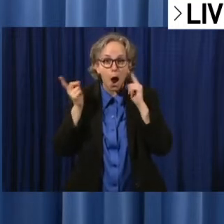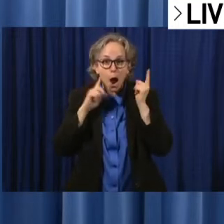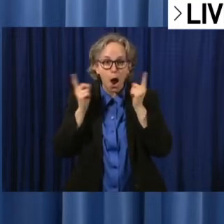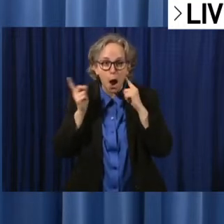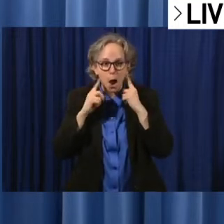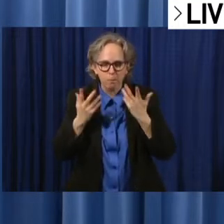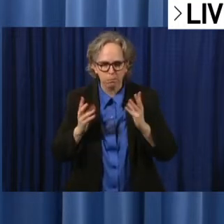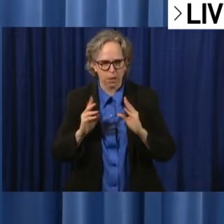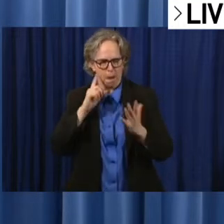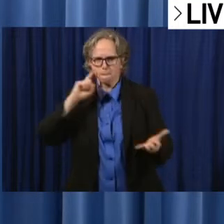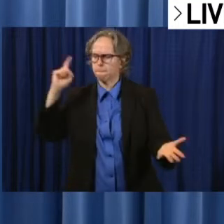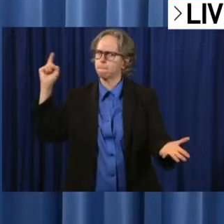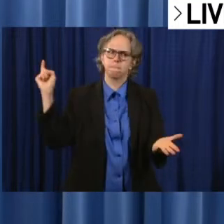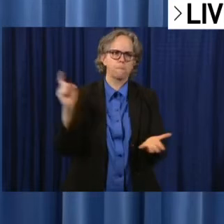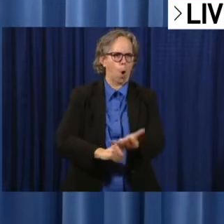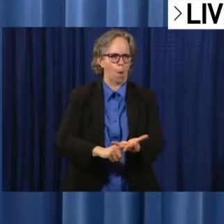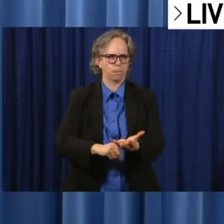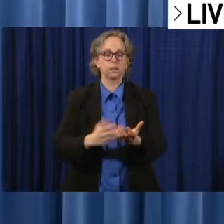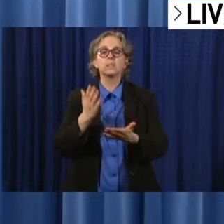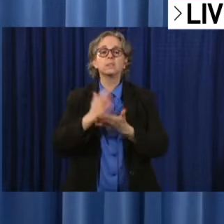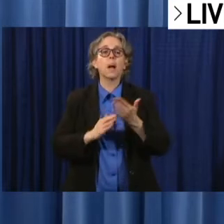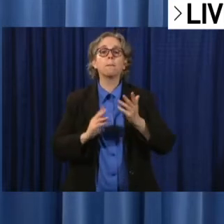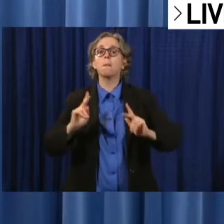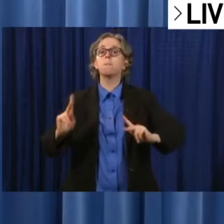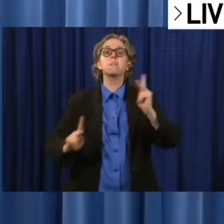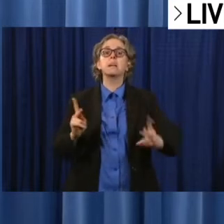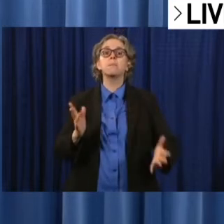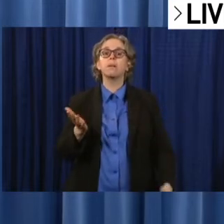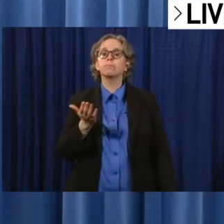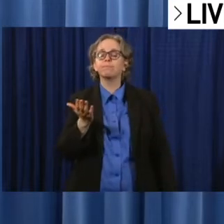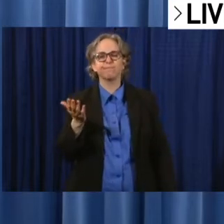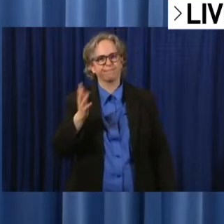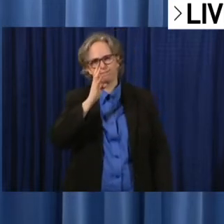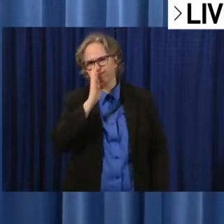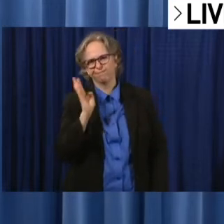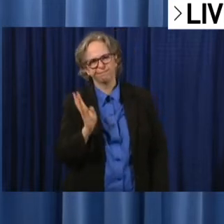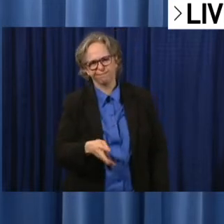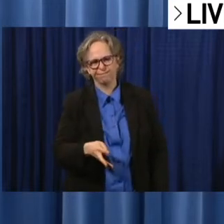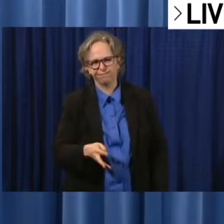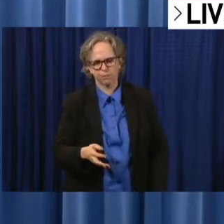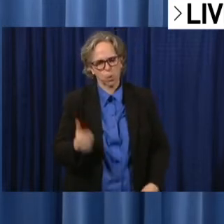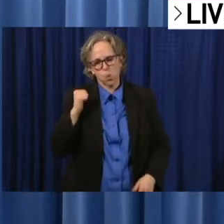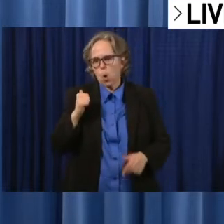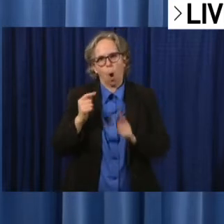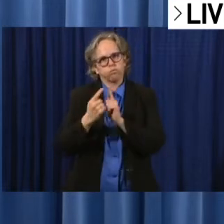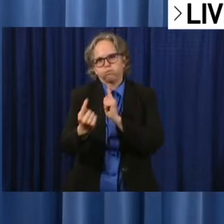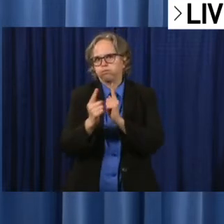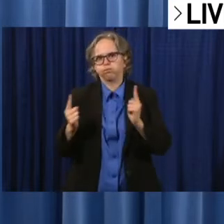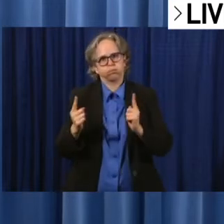outliers, ones who just were not doing what they should do.